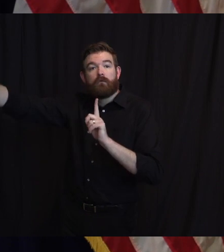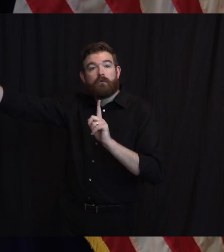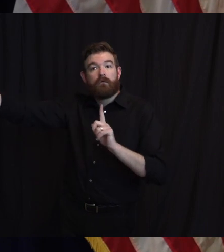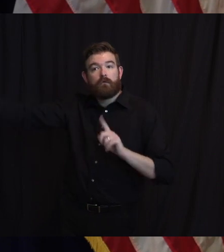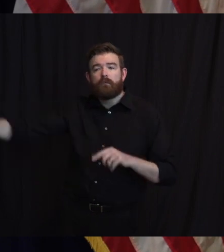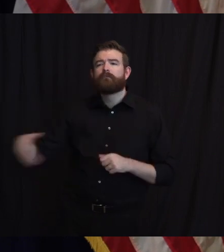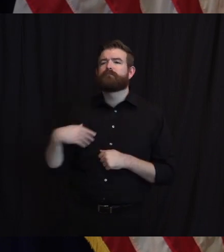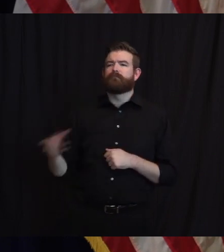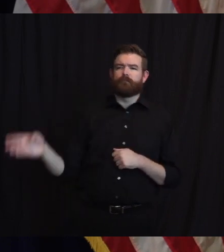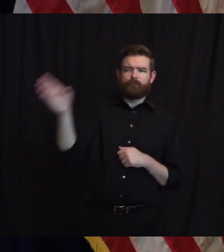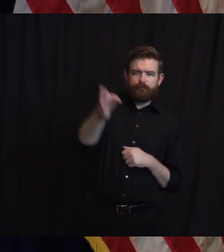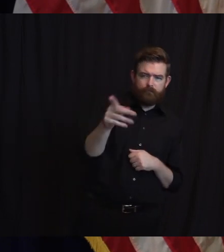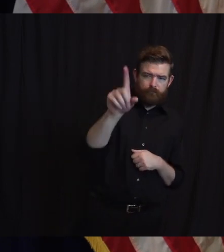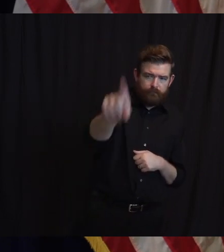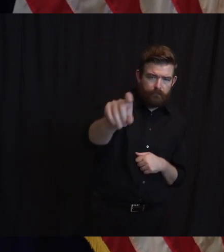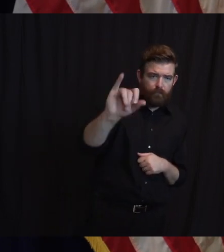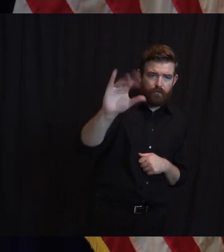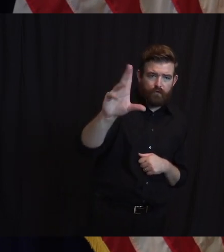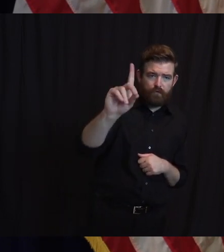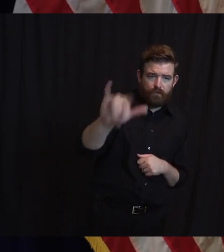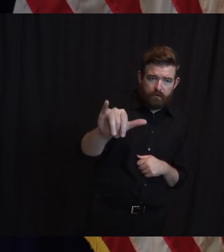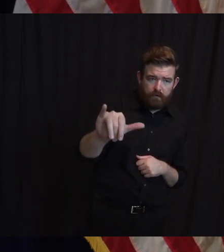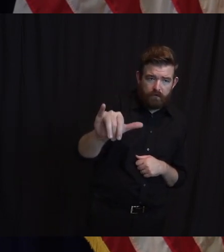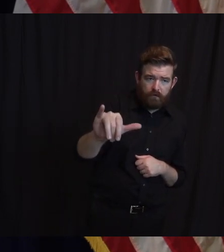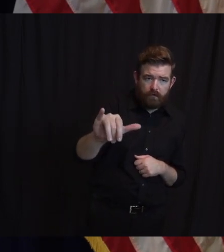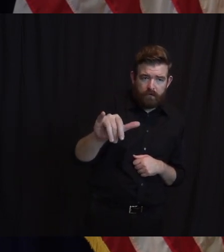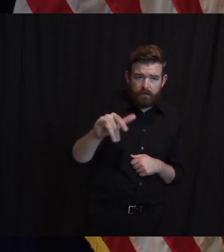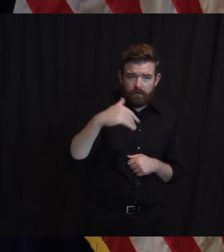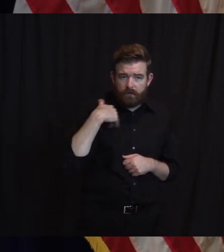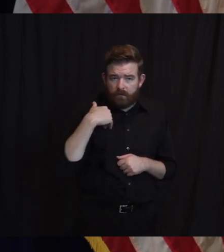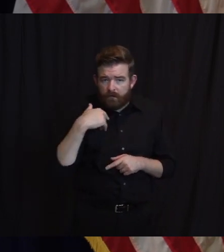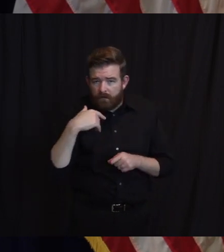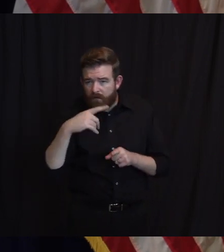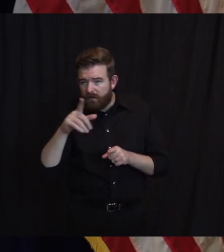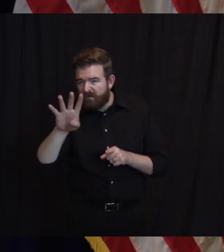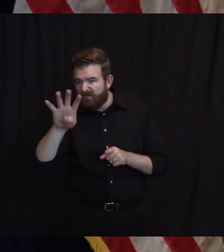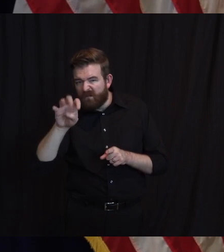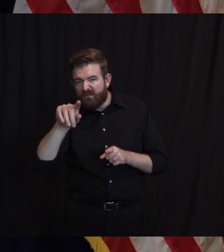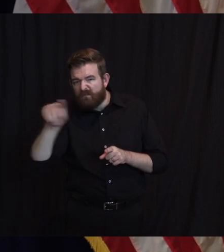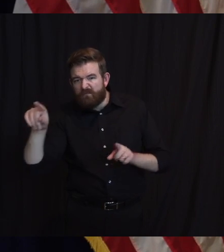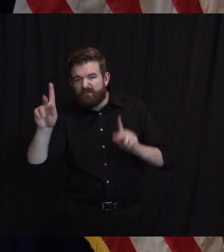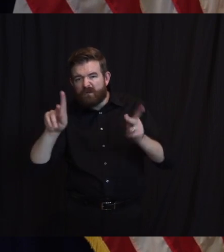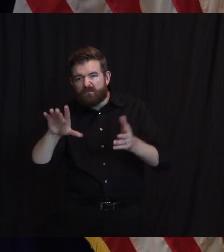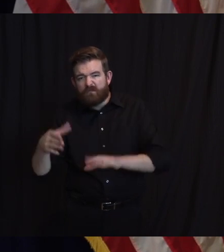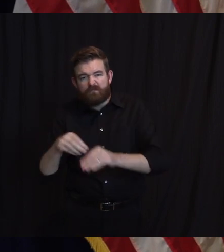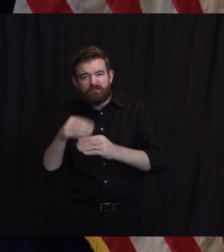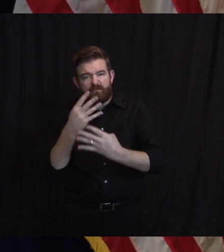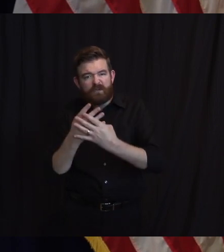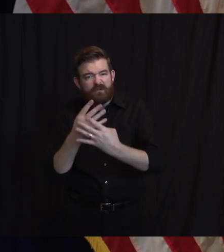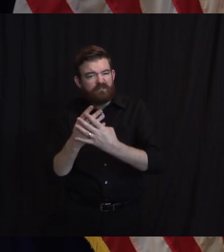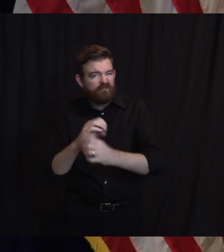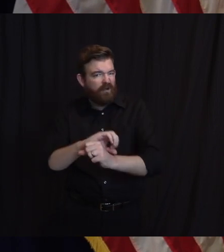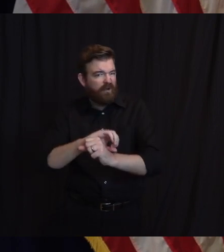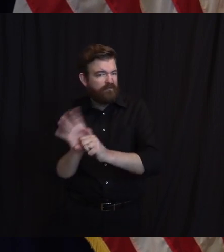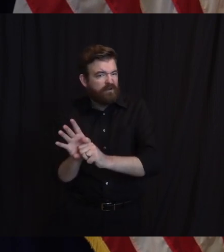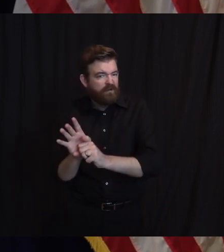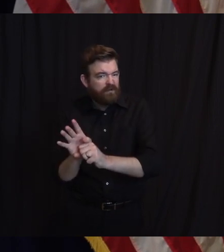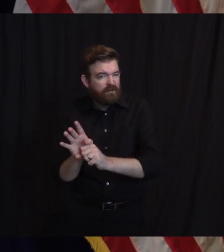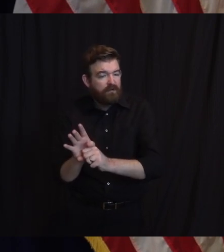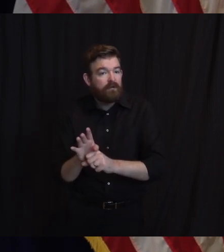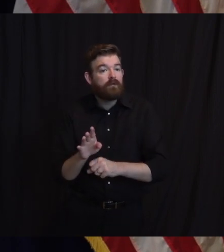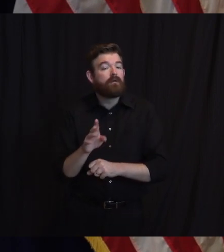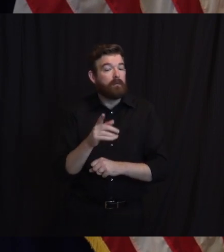of inmates, 42, 43, that have lost their lives to COVID. How many corrections officers or staff have lost their lives to